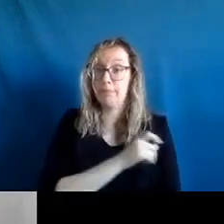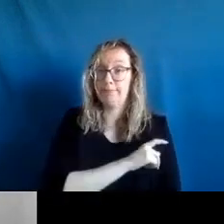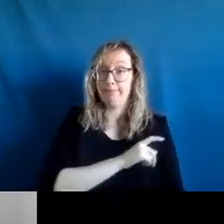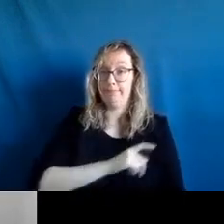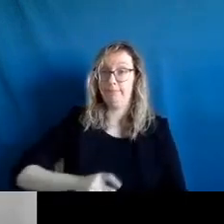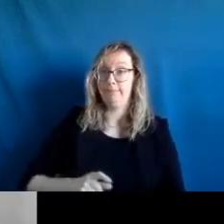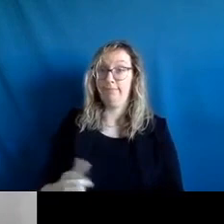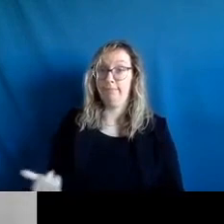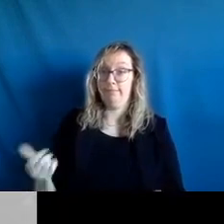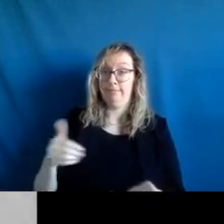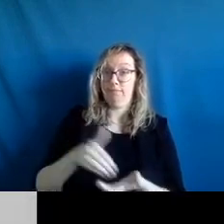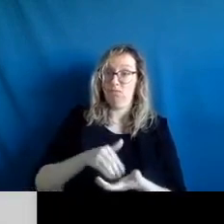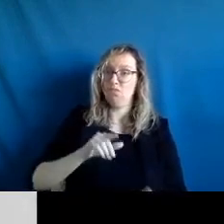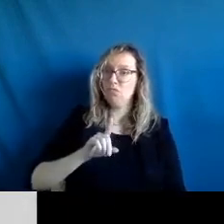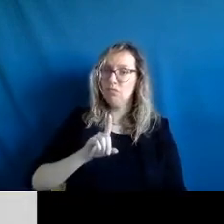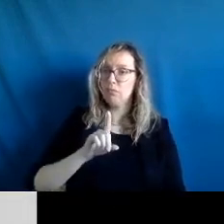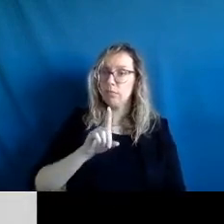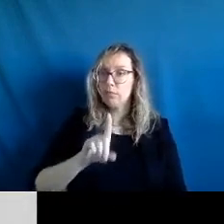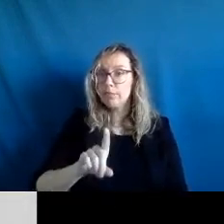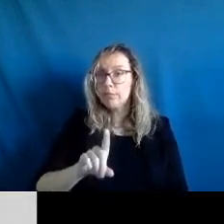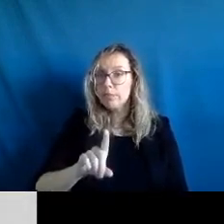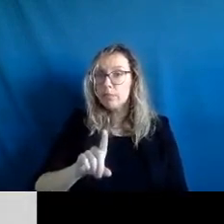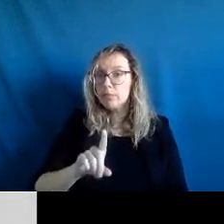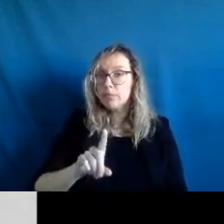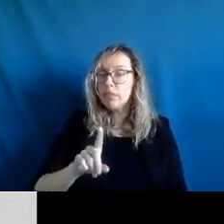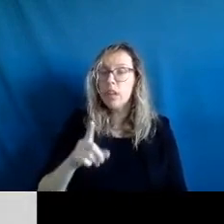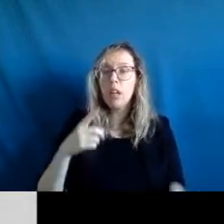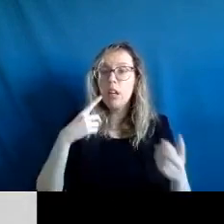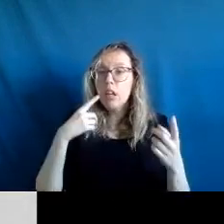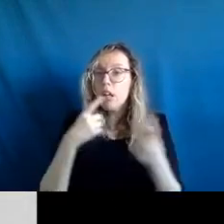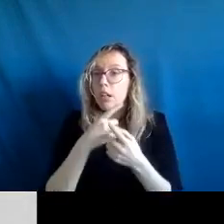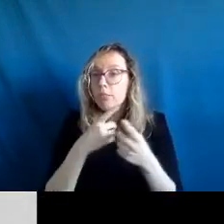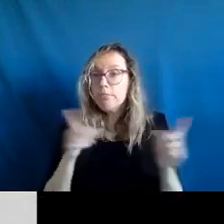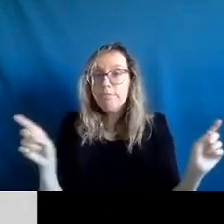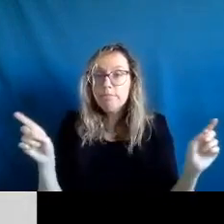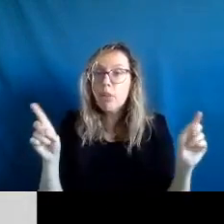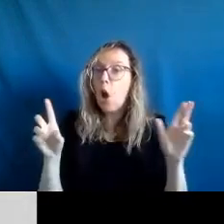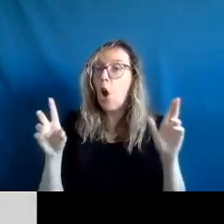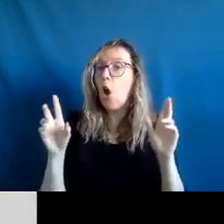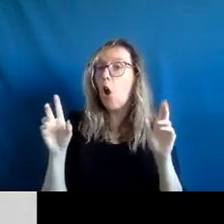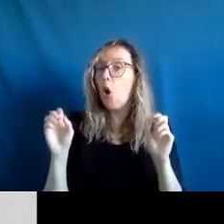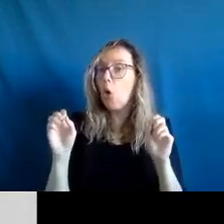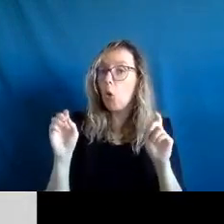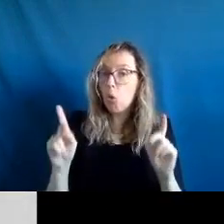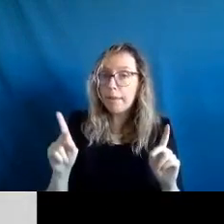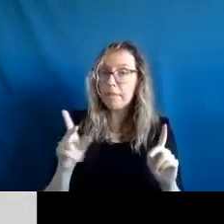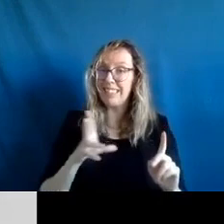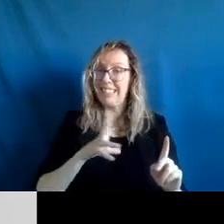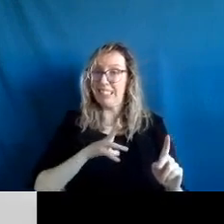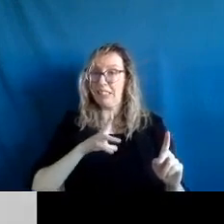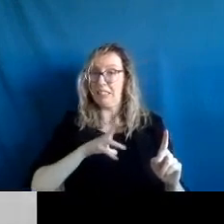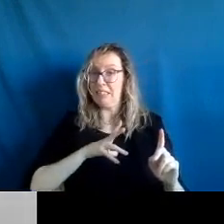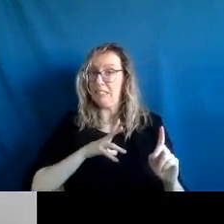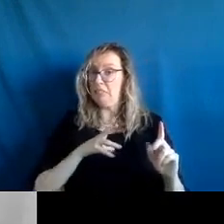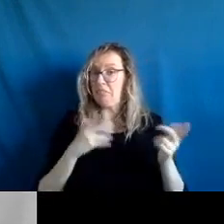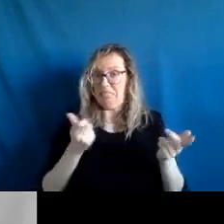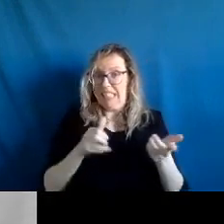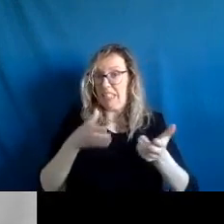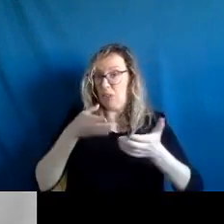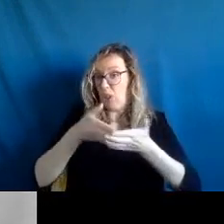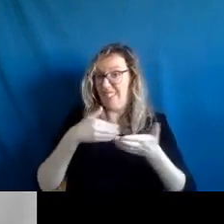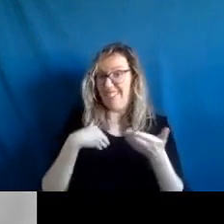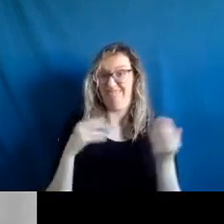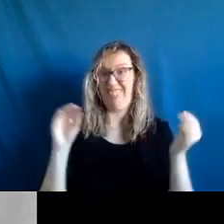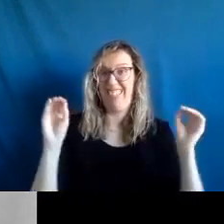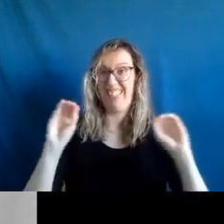Jewish leaders, "Look, I'm bringing him out to you to let you know that I find no grounds for a charge against him." When Jesus